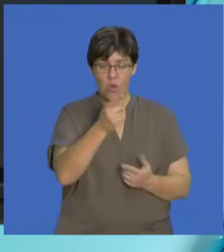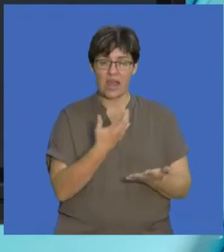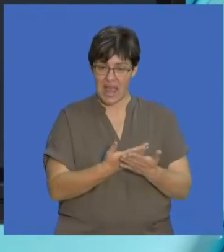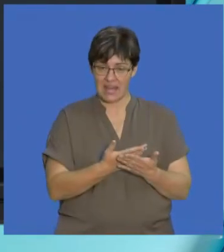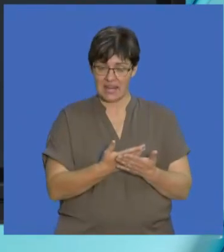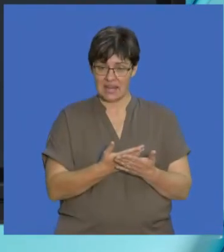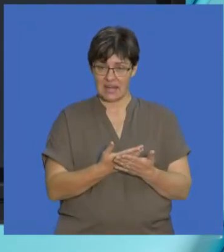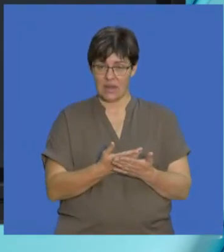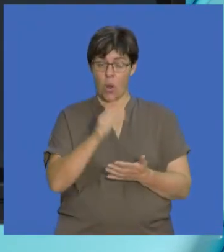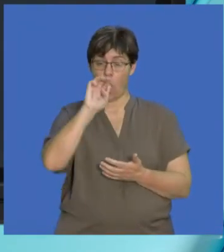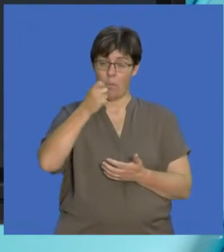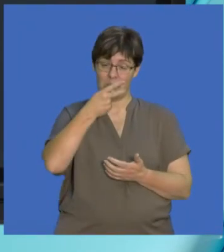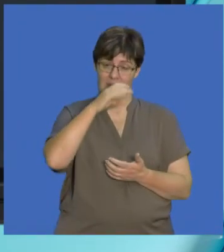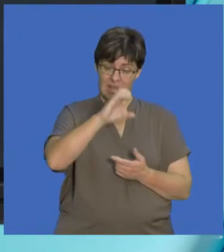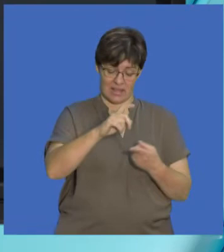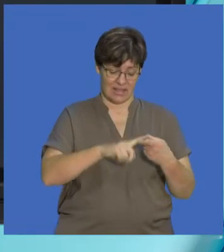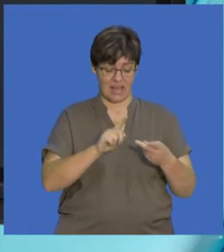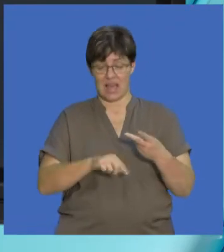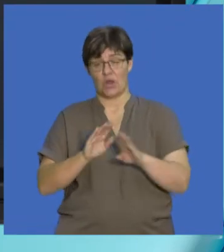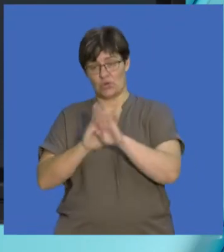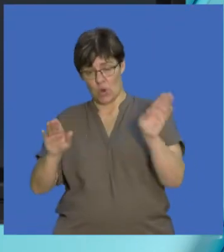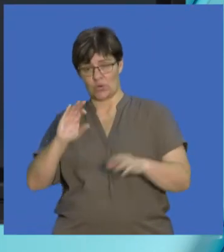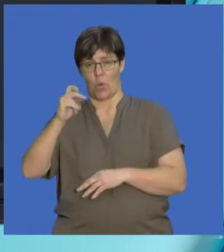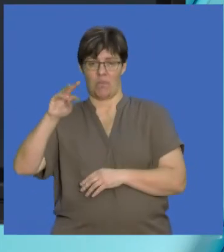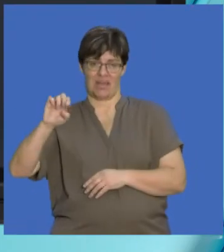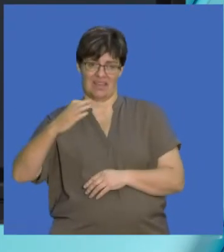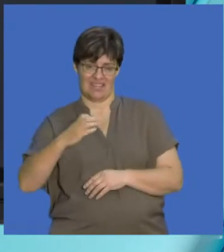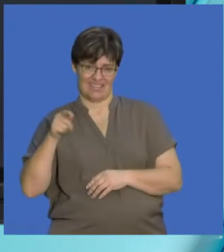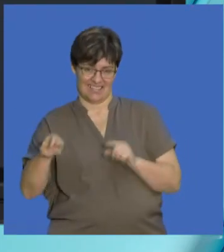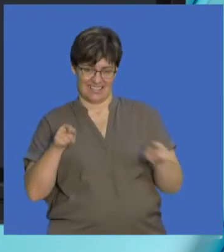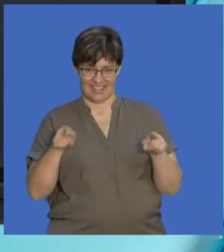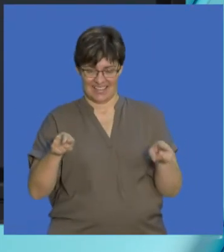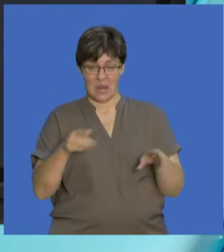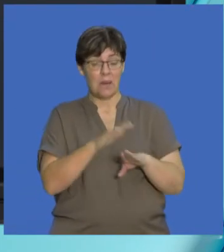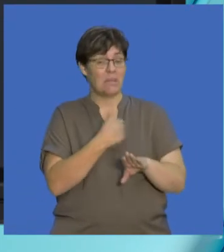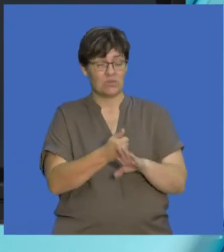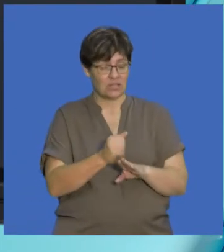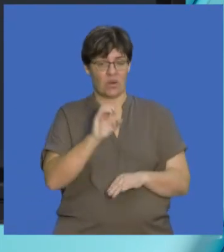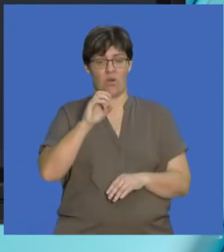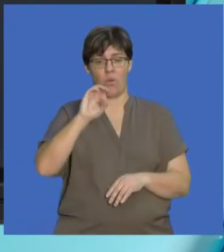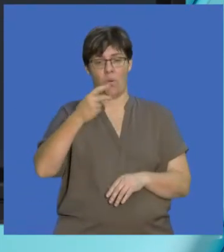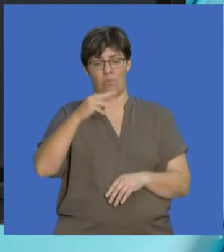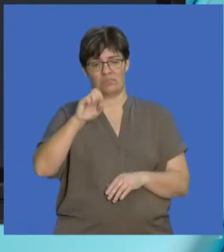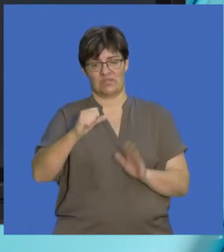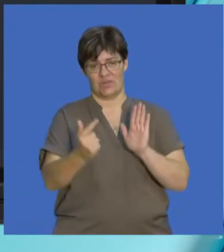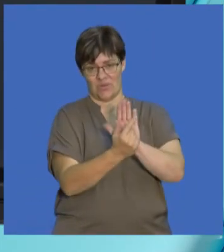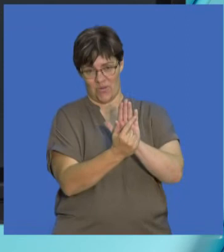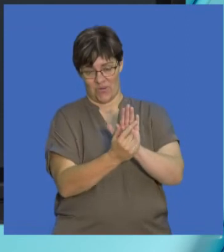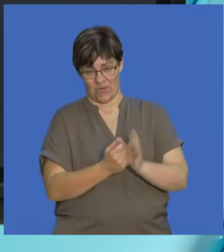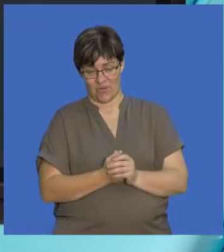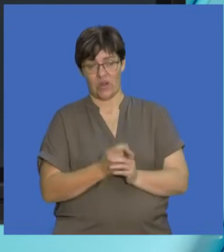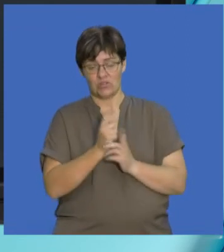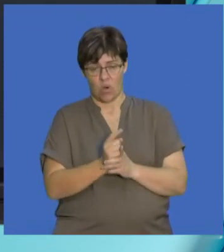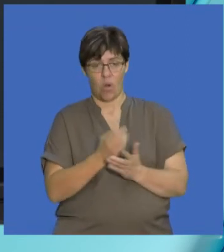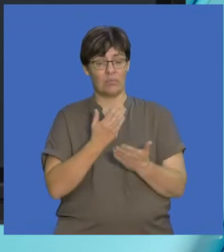ohmic conductor versus a non-ohmic conductor based on the Ohm's Law, which states that the potential difference across